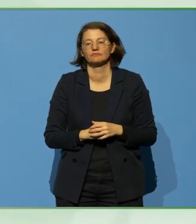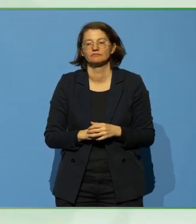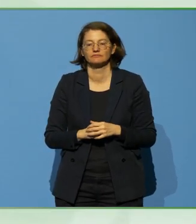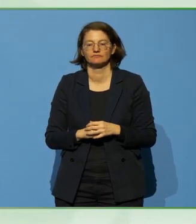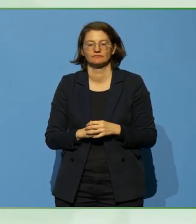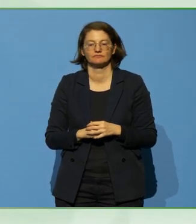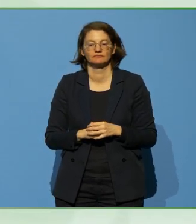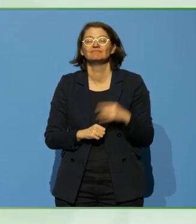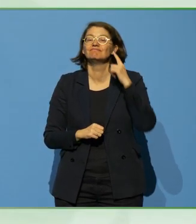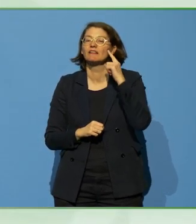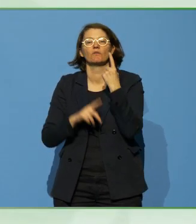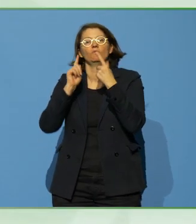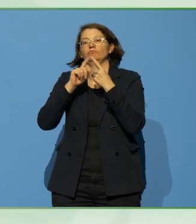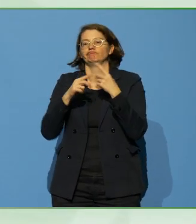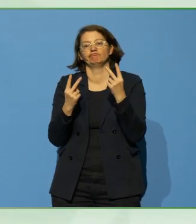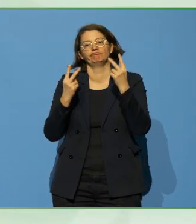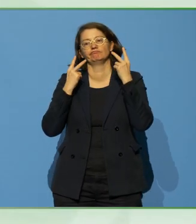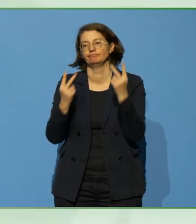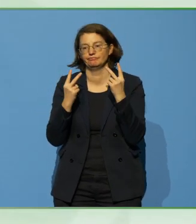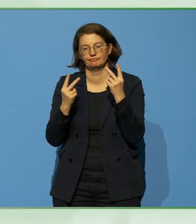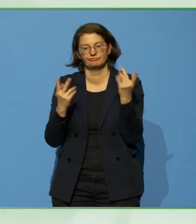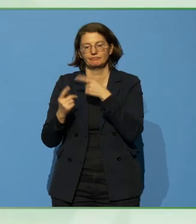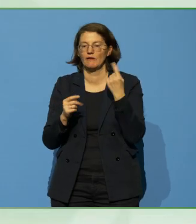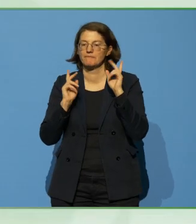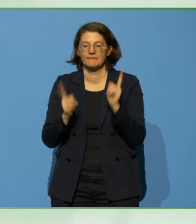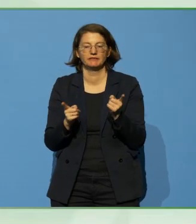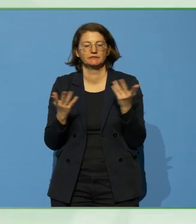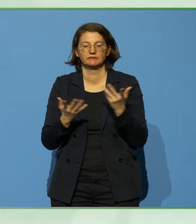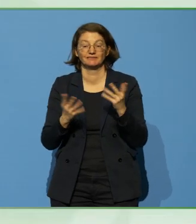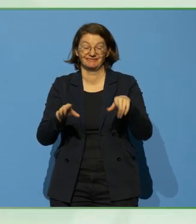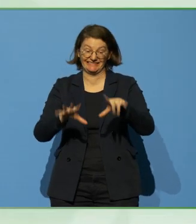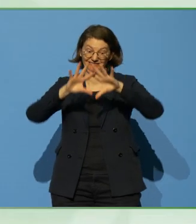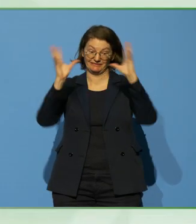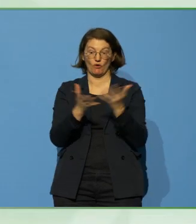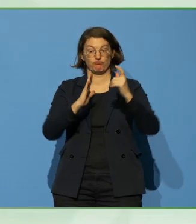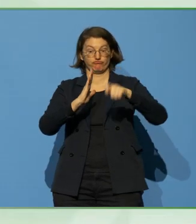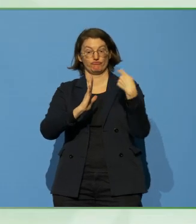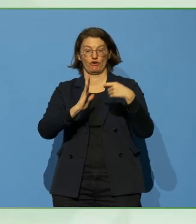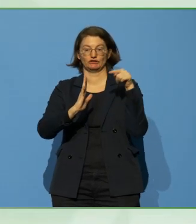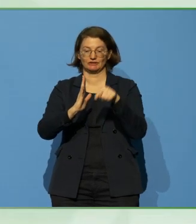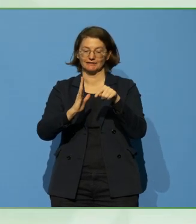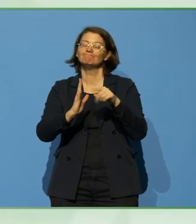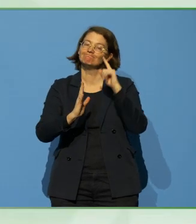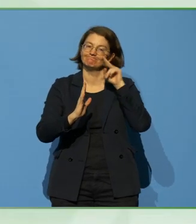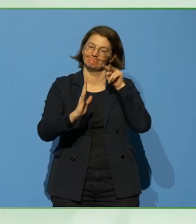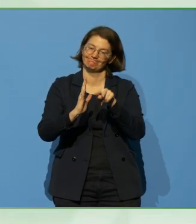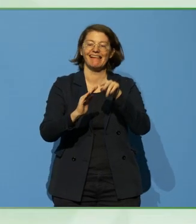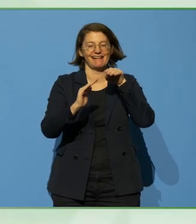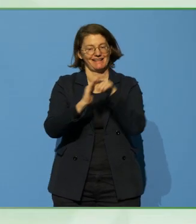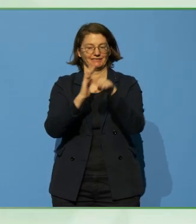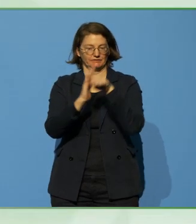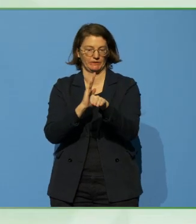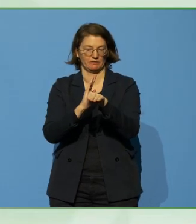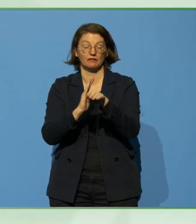absolutely non-negotiable in any phase of the project, because I have seen many projects, and